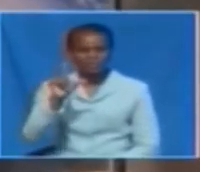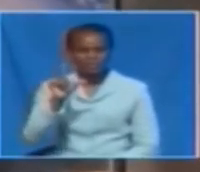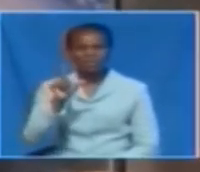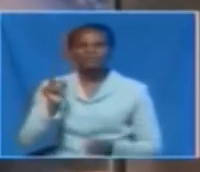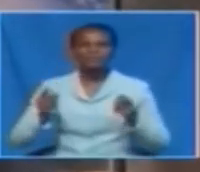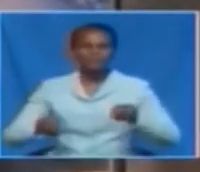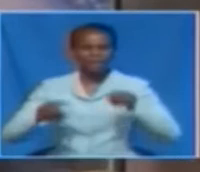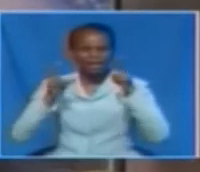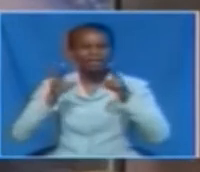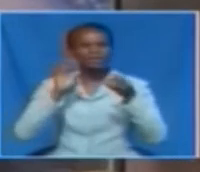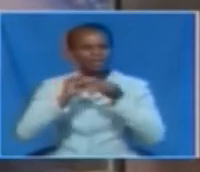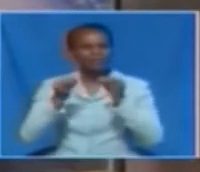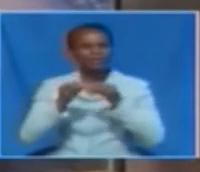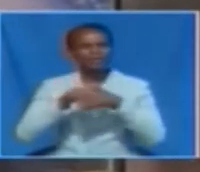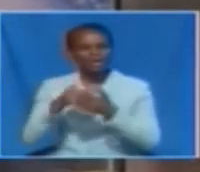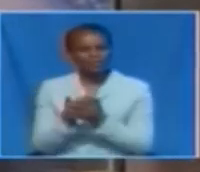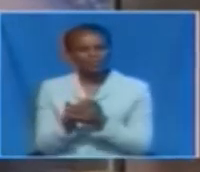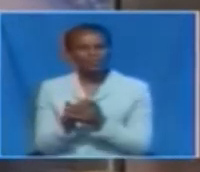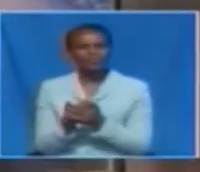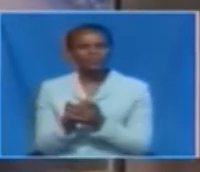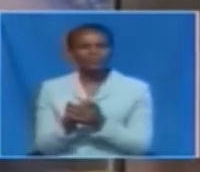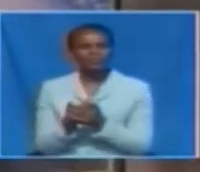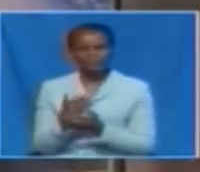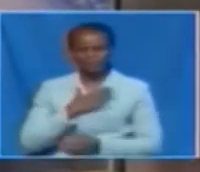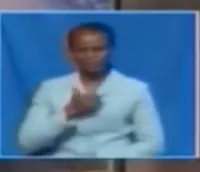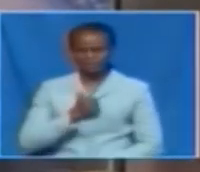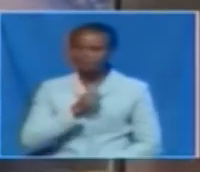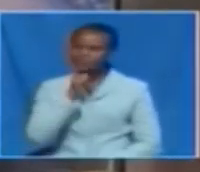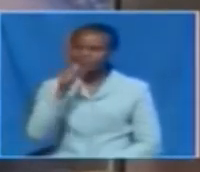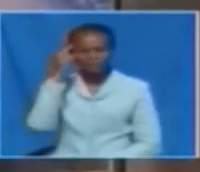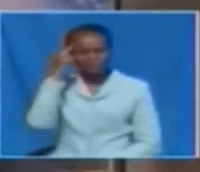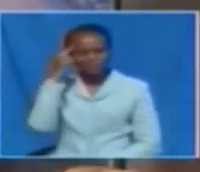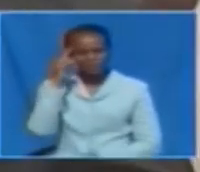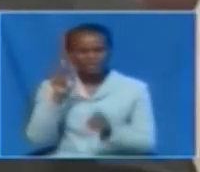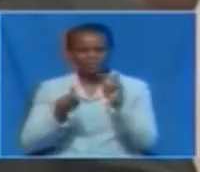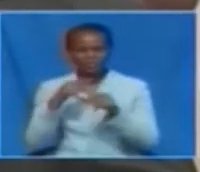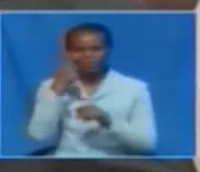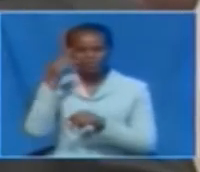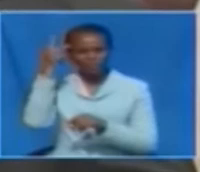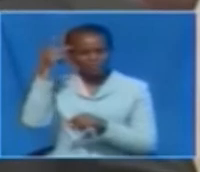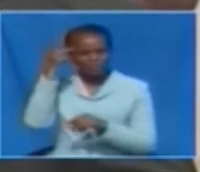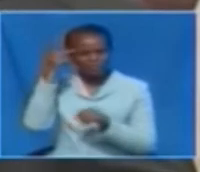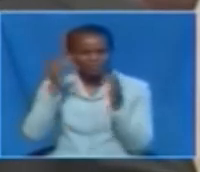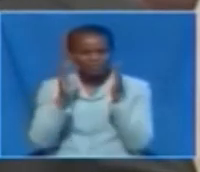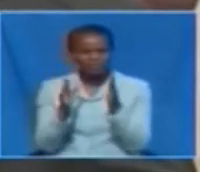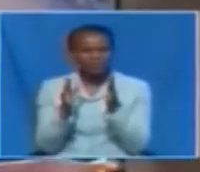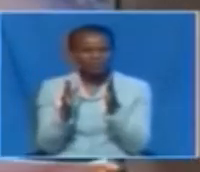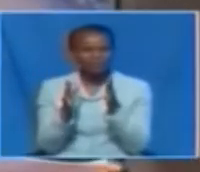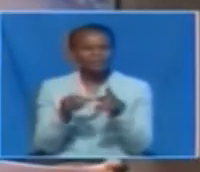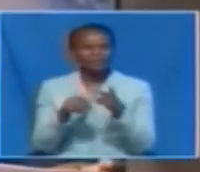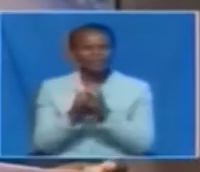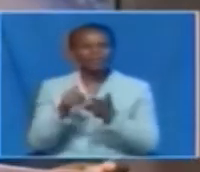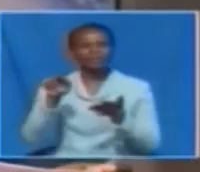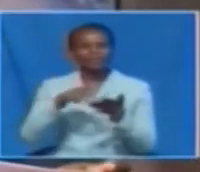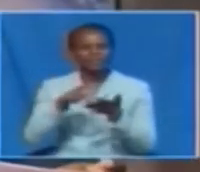terms of impact. I don't think so. I think that those who are politicians... Probably doesn't matter where the party moves,